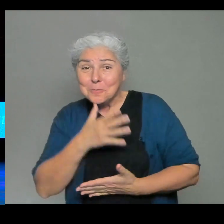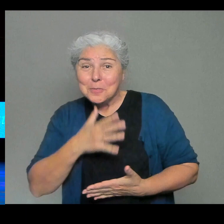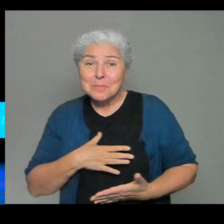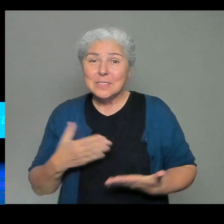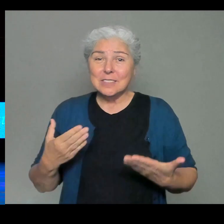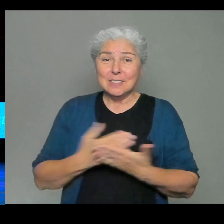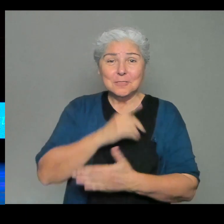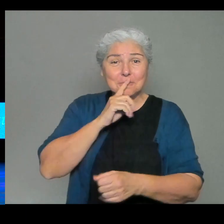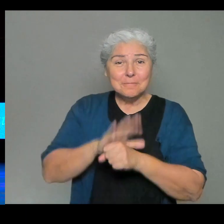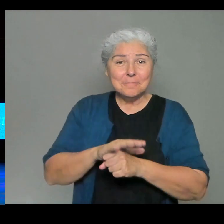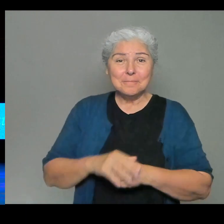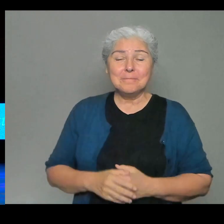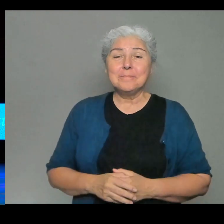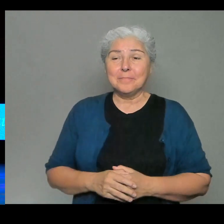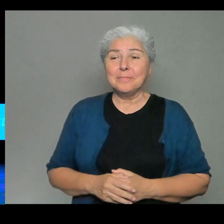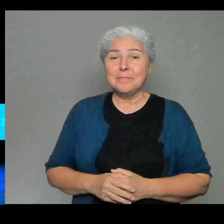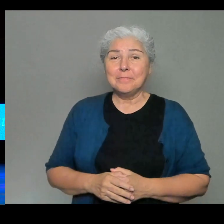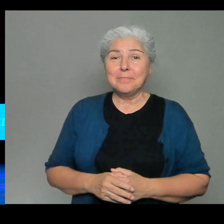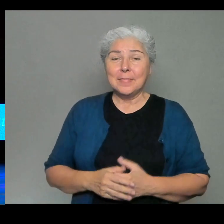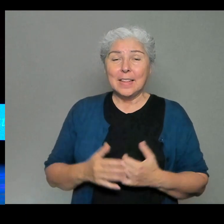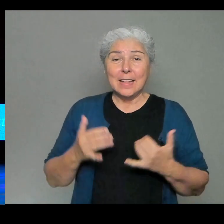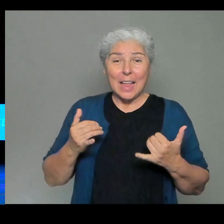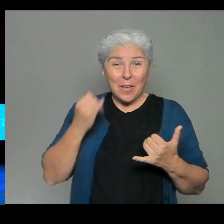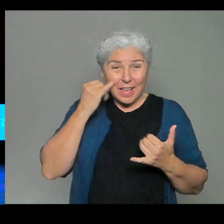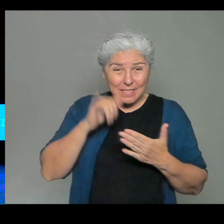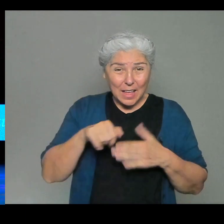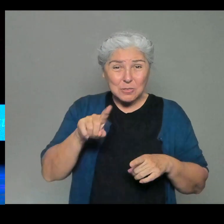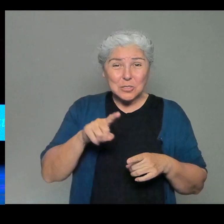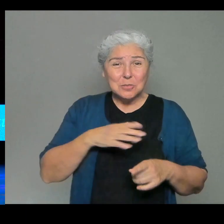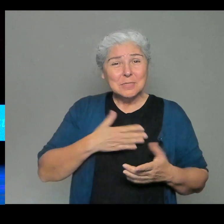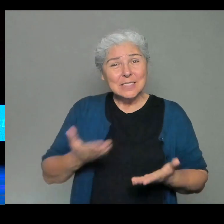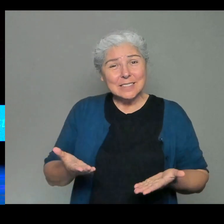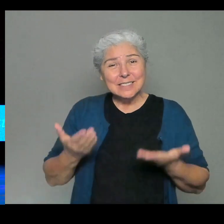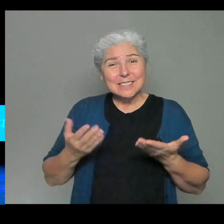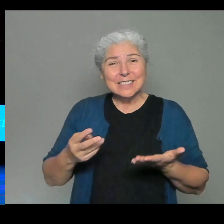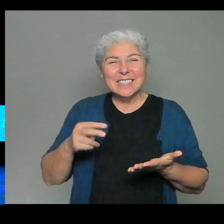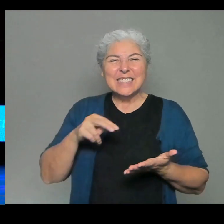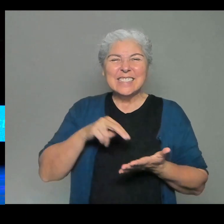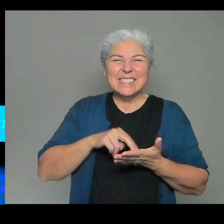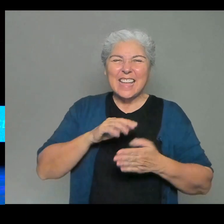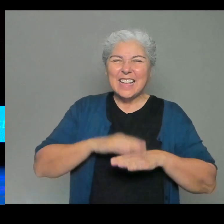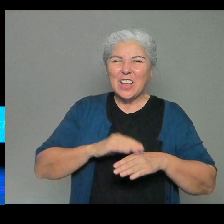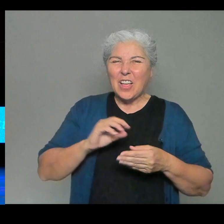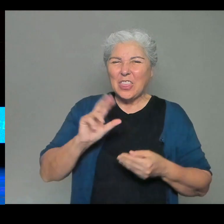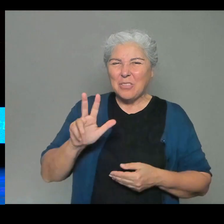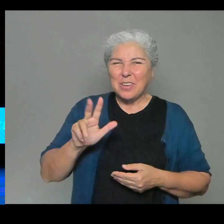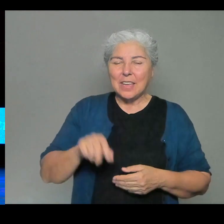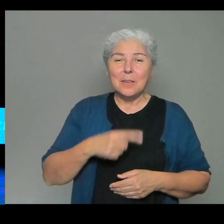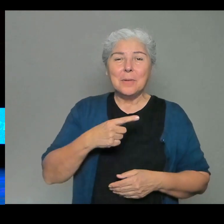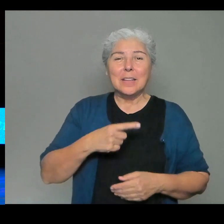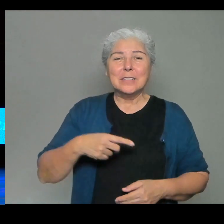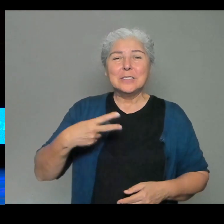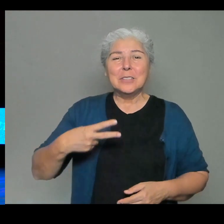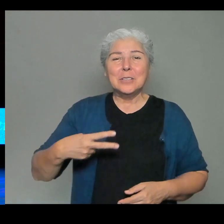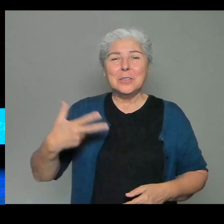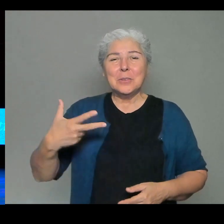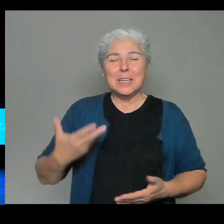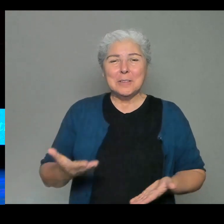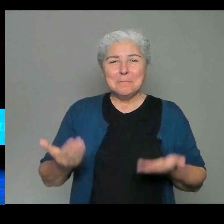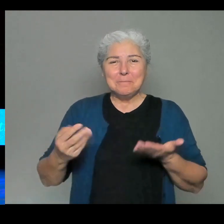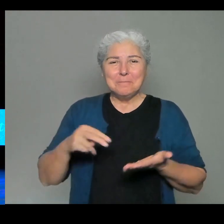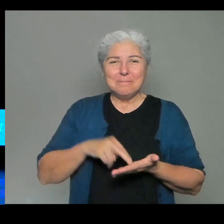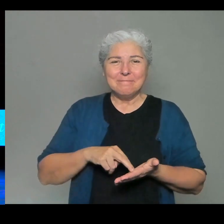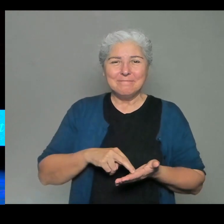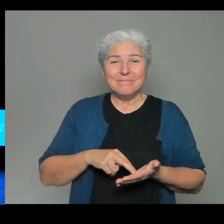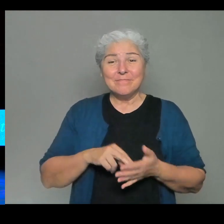man, a new woman, and a new commitment. So eyes closed, heads bowed. If you prayed that prayer, just stand to your feet on three. One,